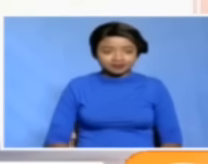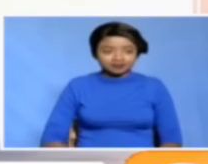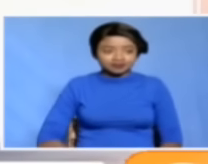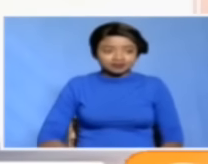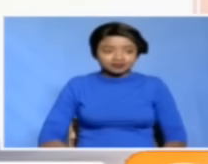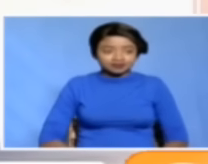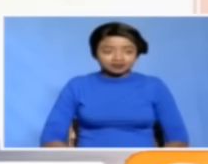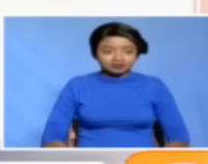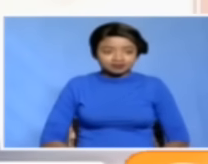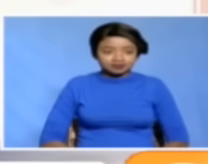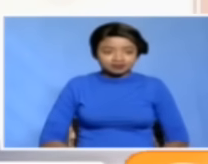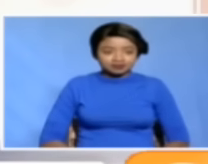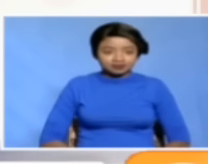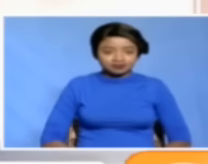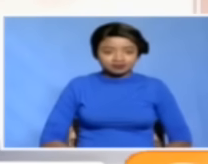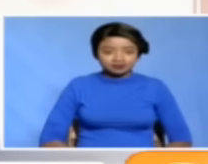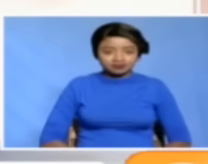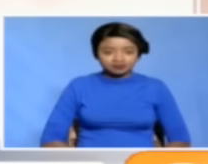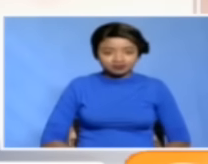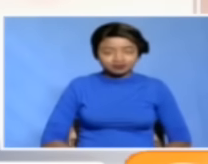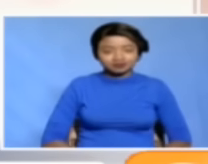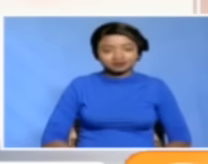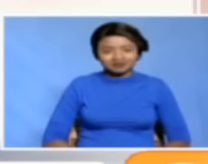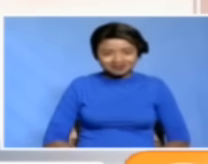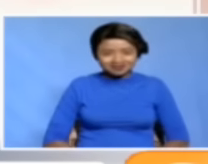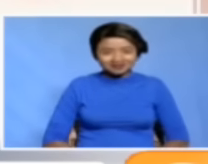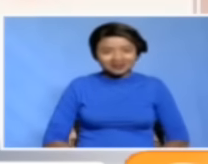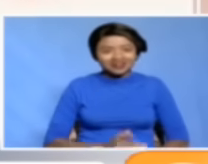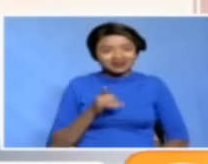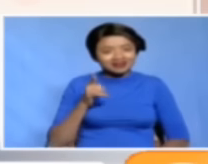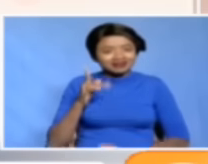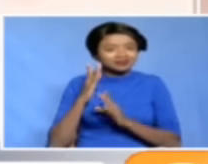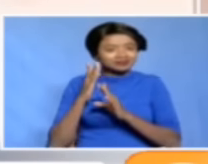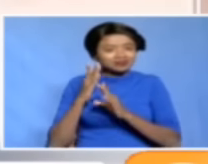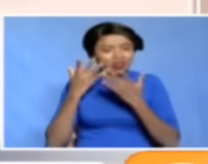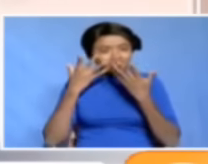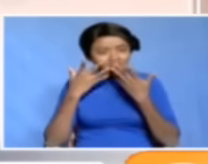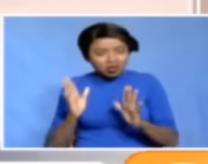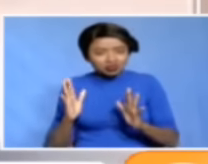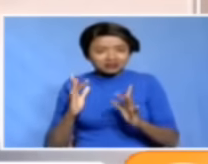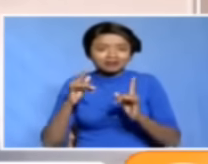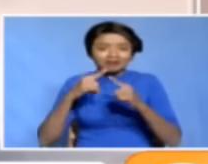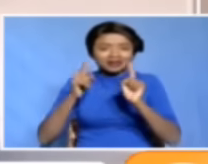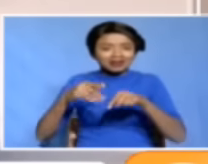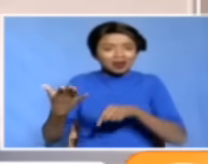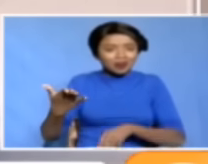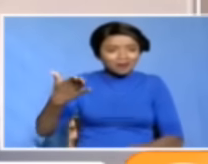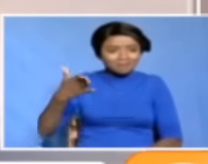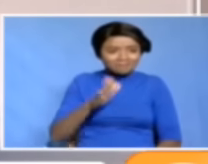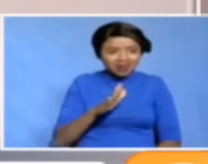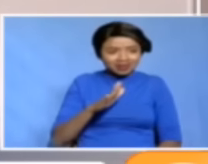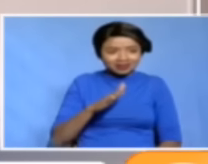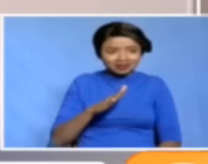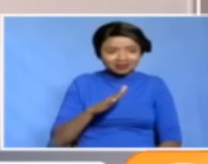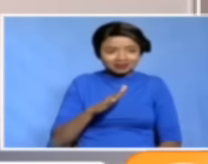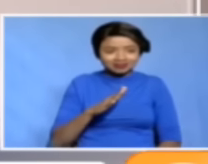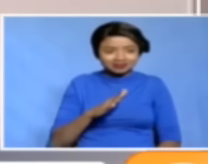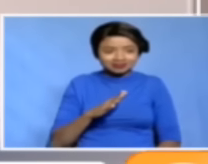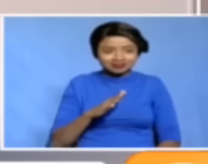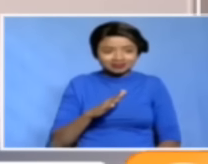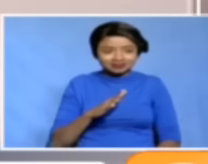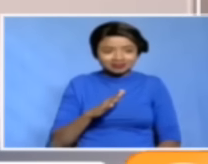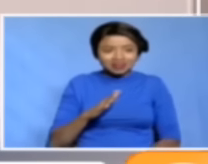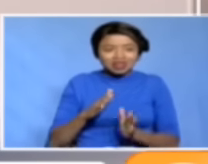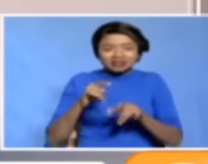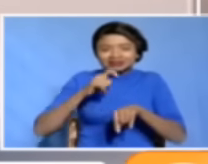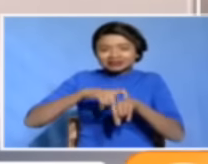Okay, we have Kenyan boy. After staying away from the limelight, Honorable Duale makes a comeback on Newsnight with me, okay, at a time when